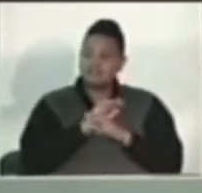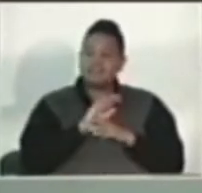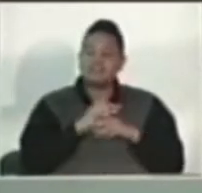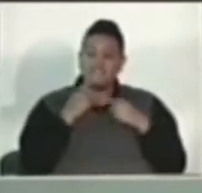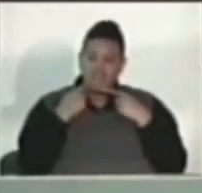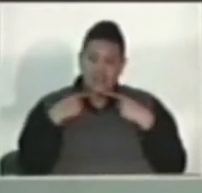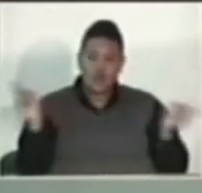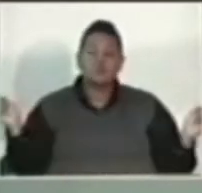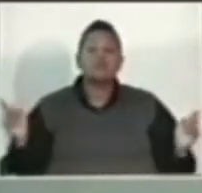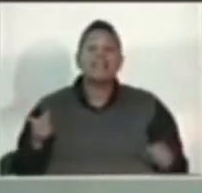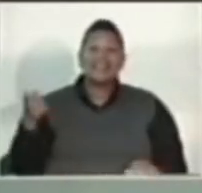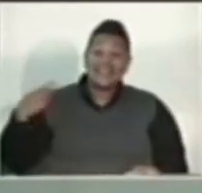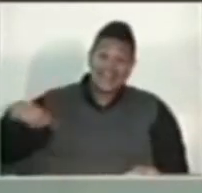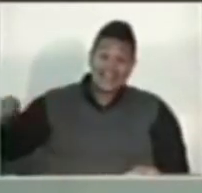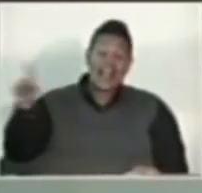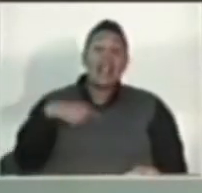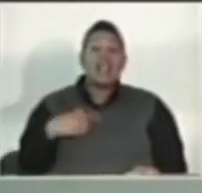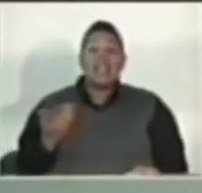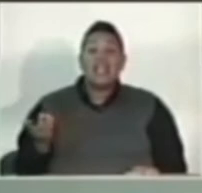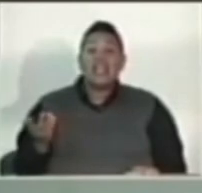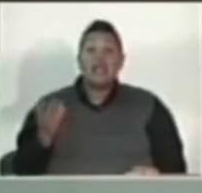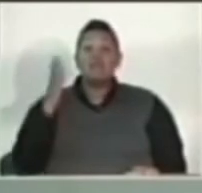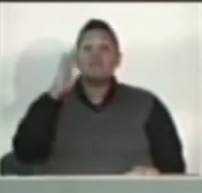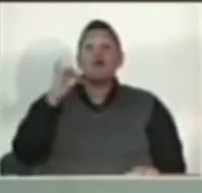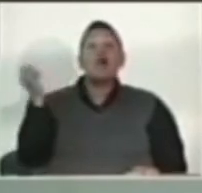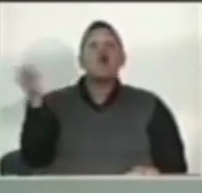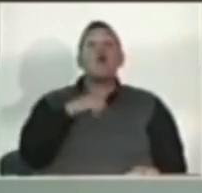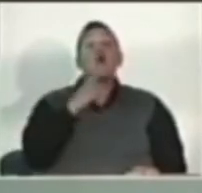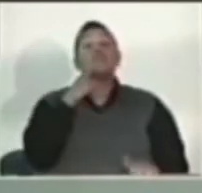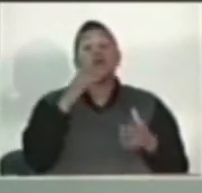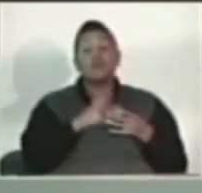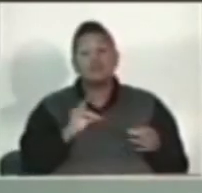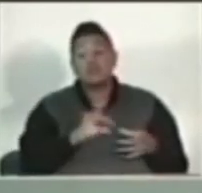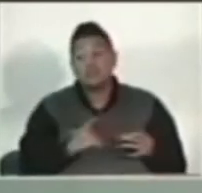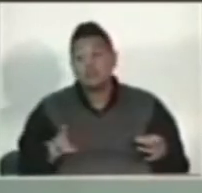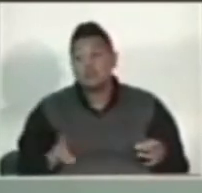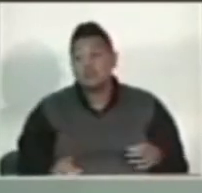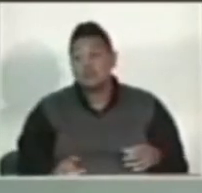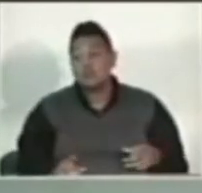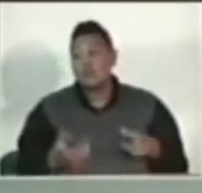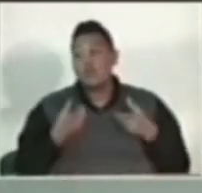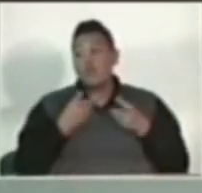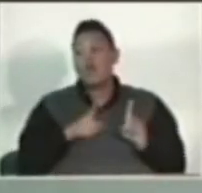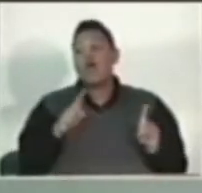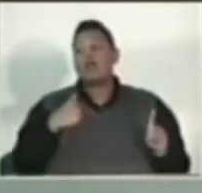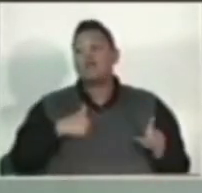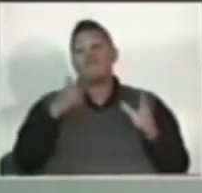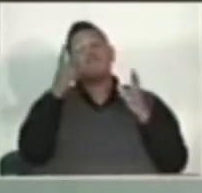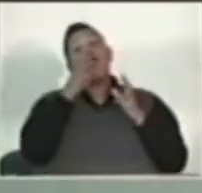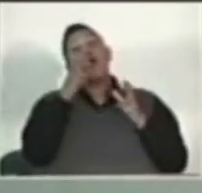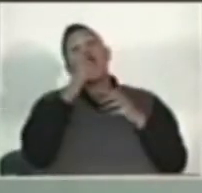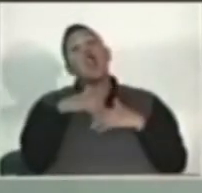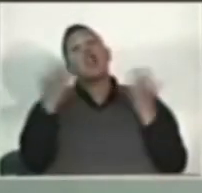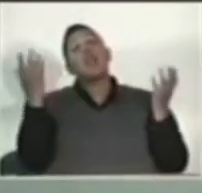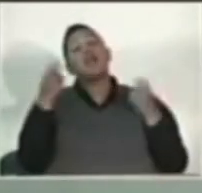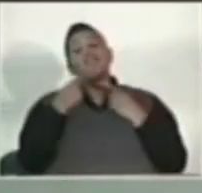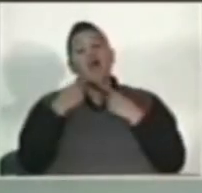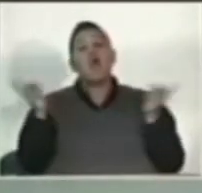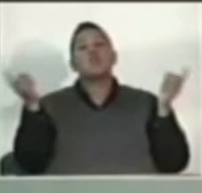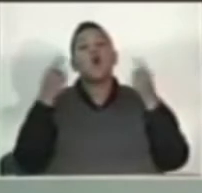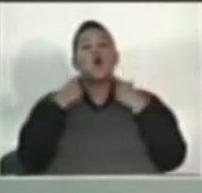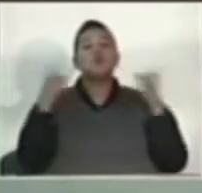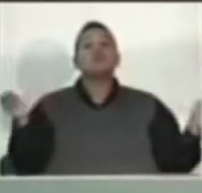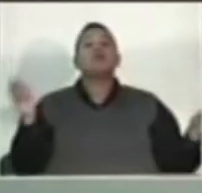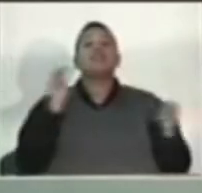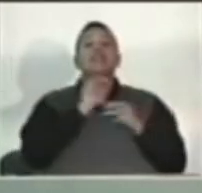Clearly, Mr. Speaker, by all indications, while we have heard many announcements, the